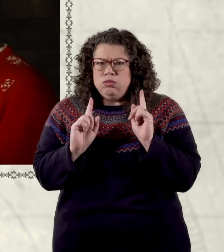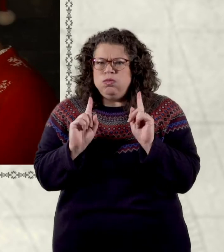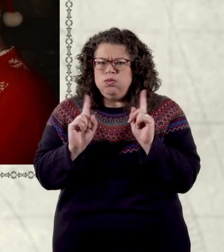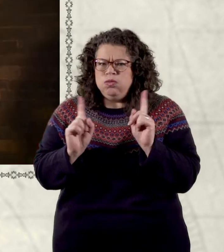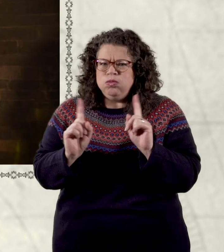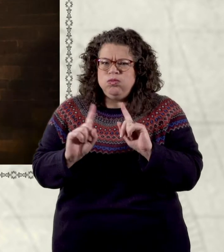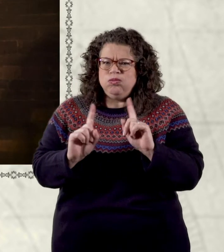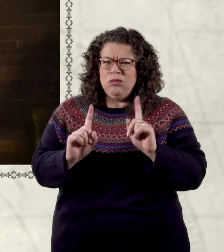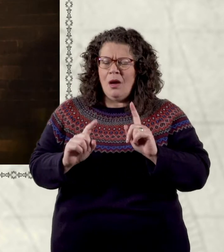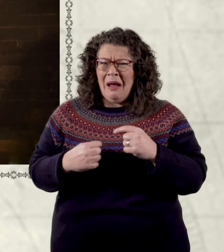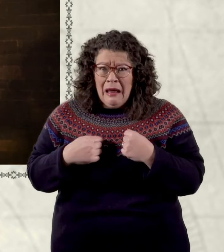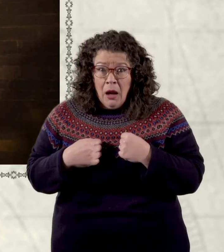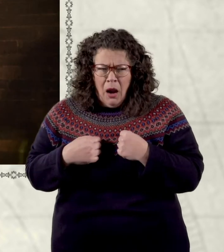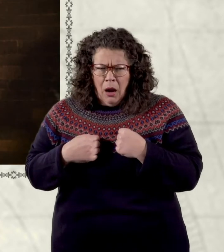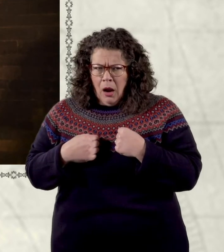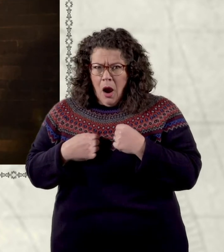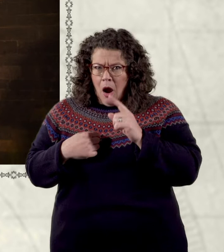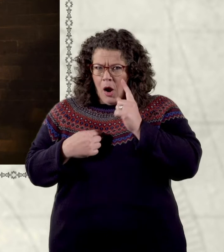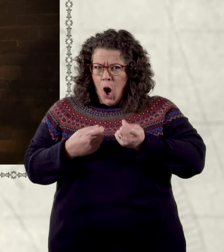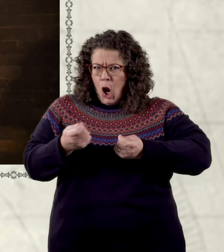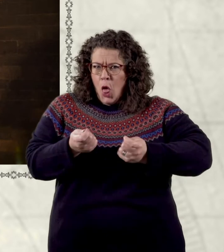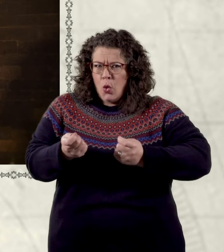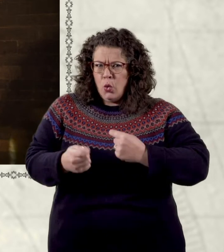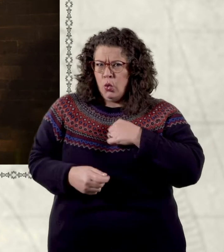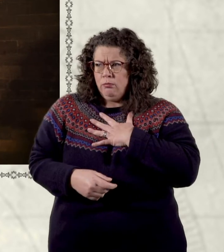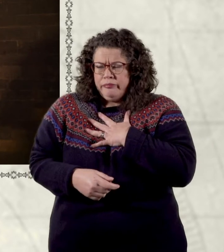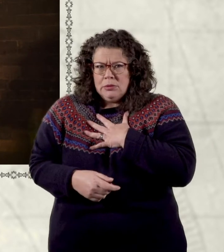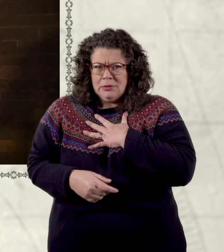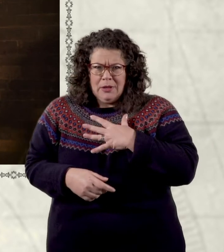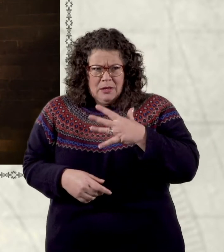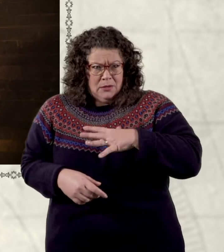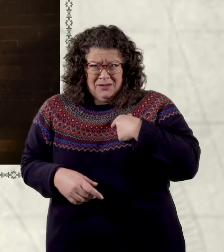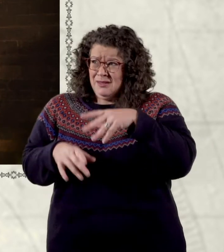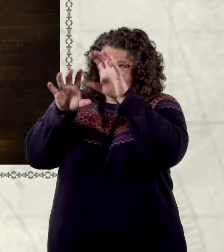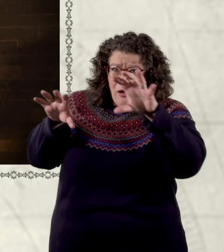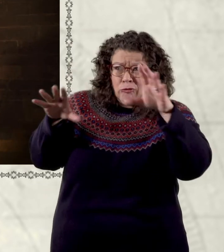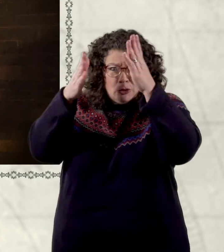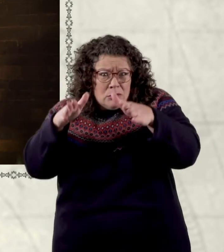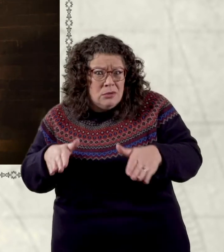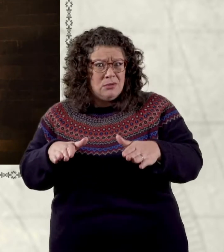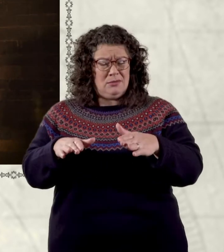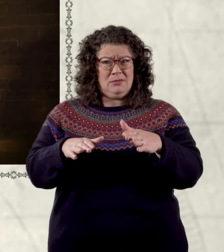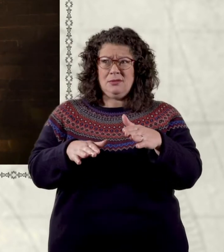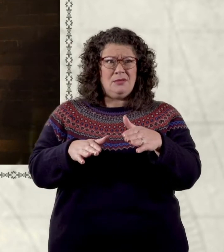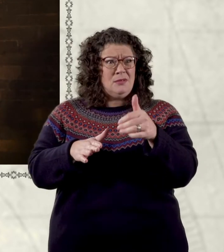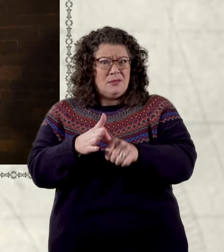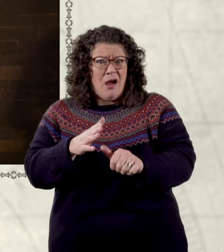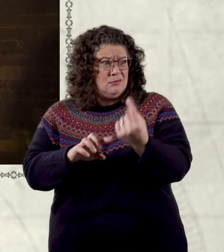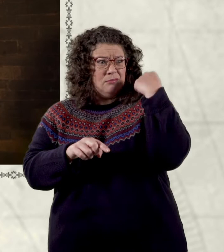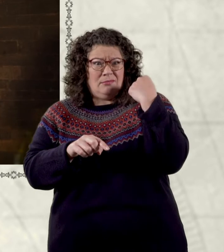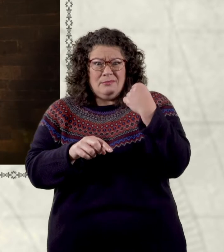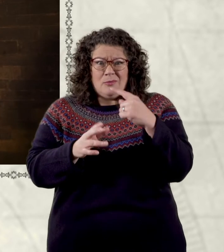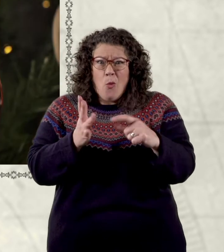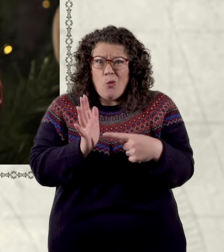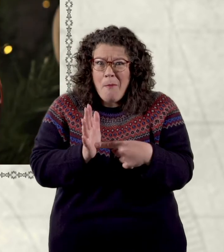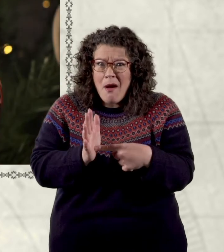unlucky. I don't think I would have been able to cope. My decks have been up since the end of October. I